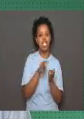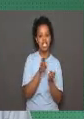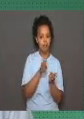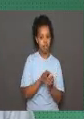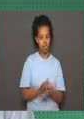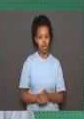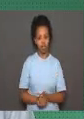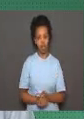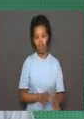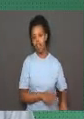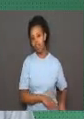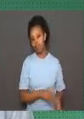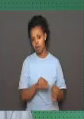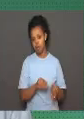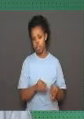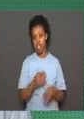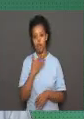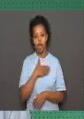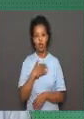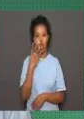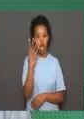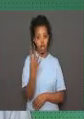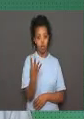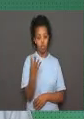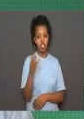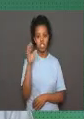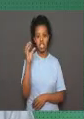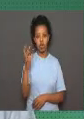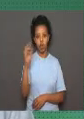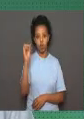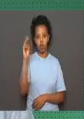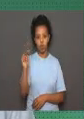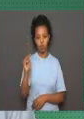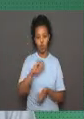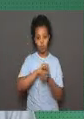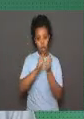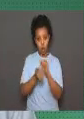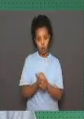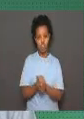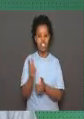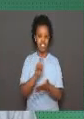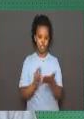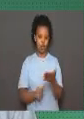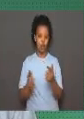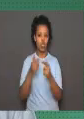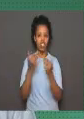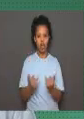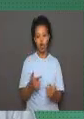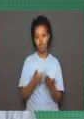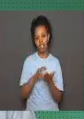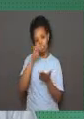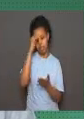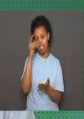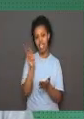Students, please list the 4 chromosomal mutations that we have discussed in this